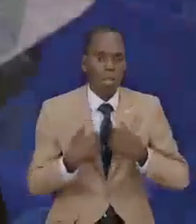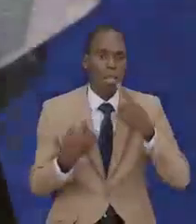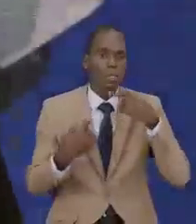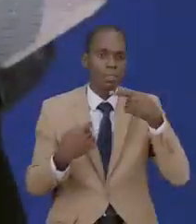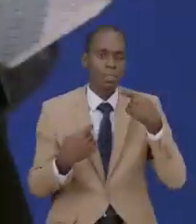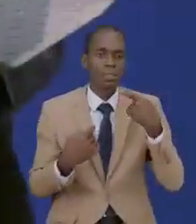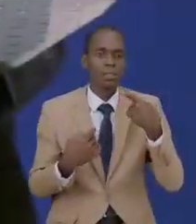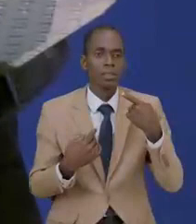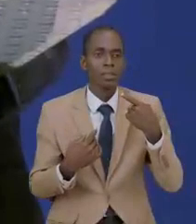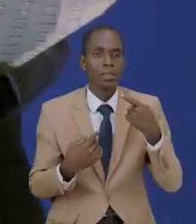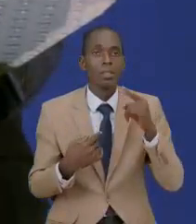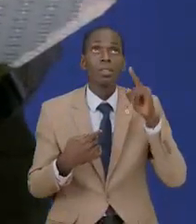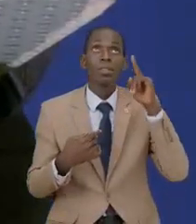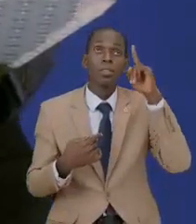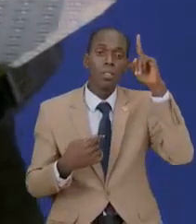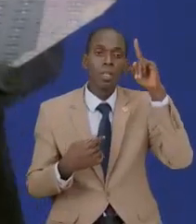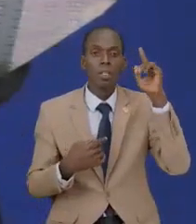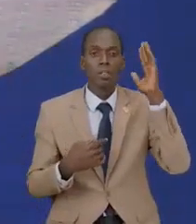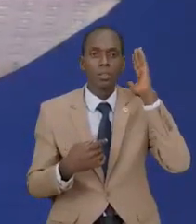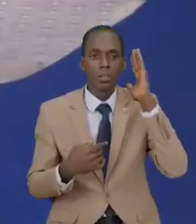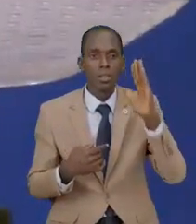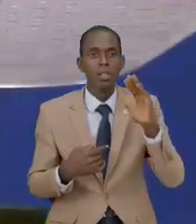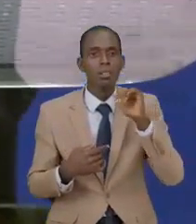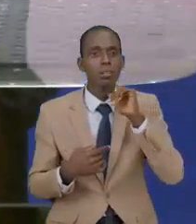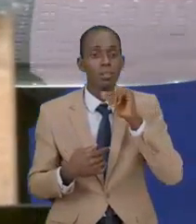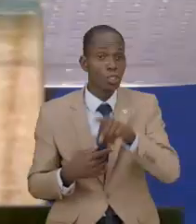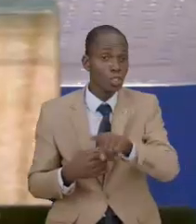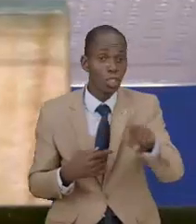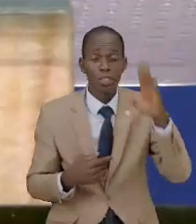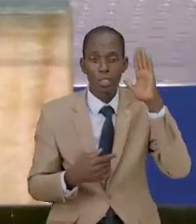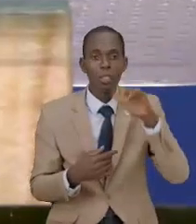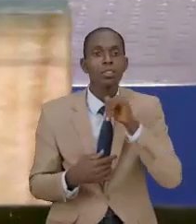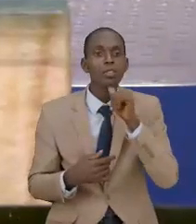said, thou shalt not covet. Look